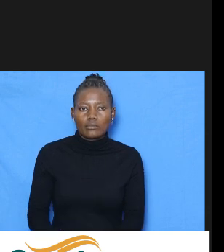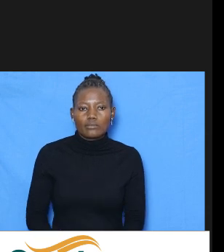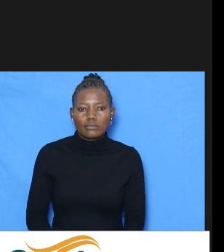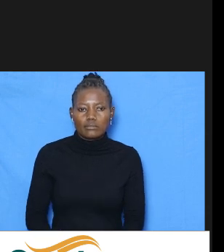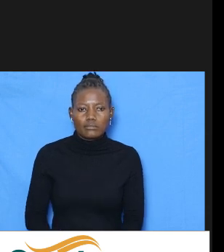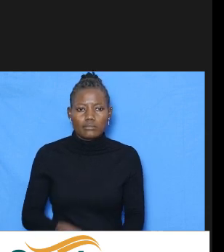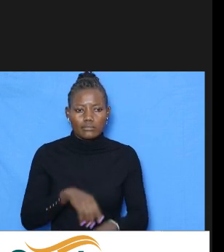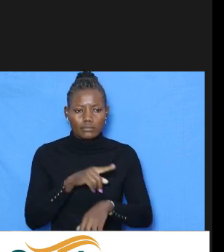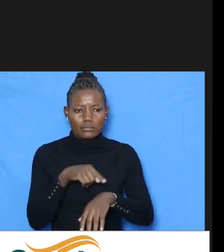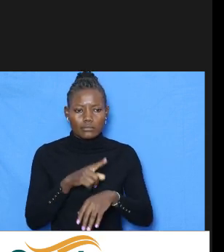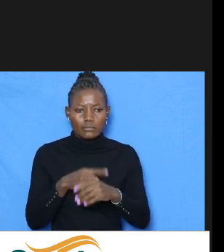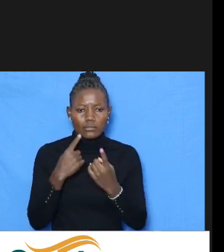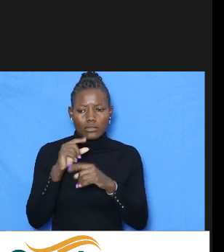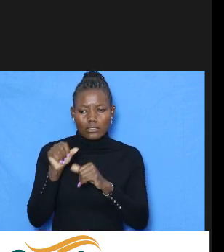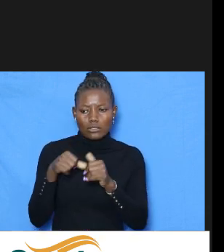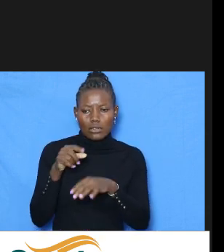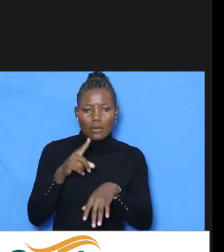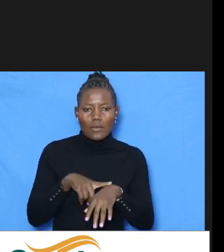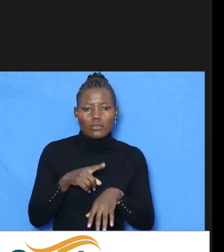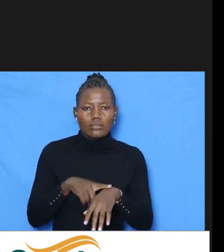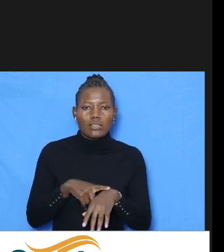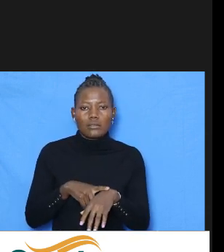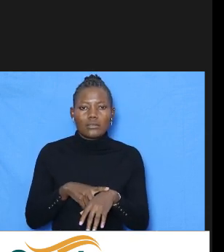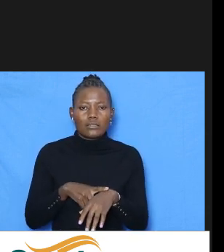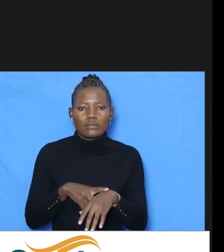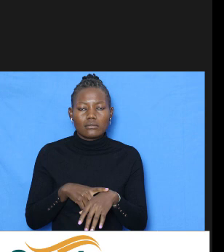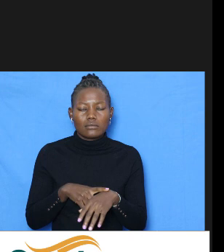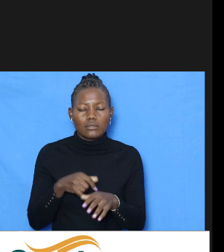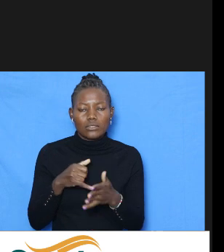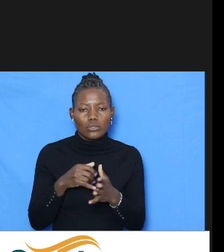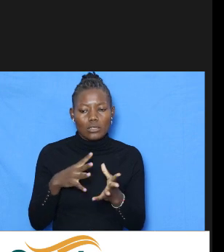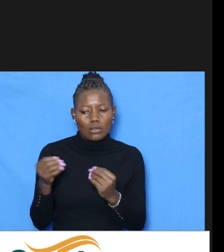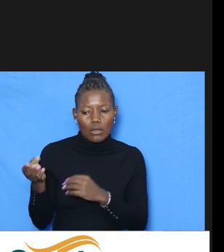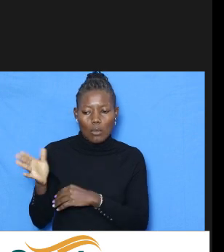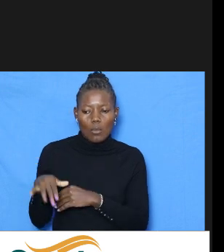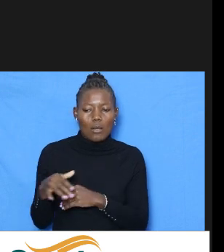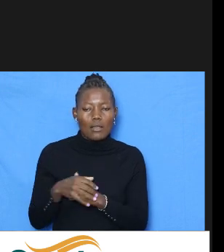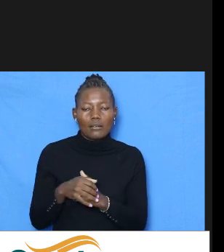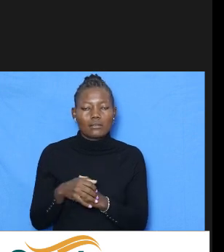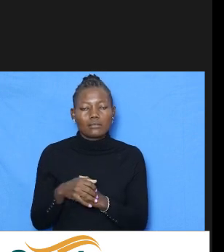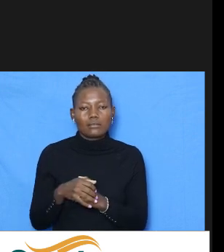So when we talk about the timing of the pre-game meals, it would go back to